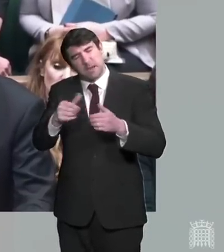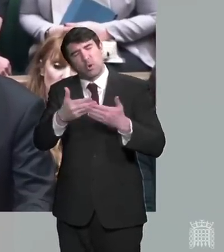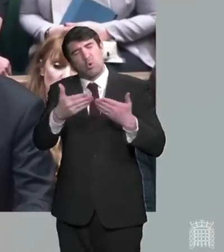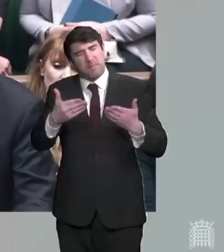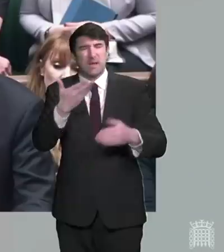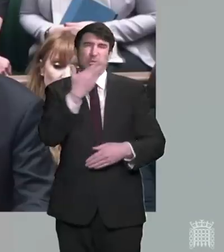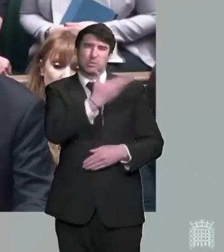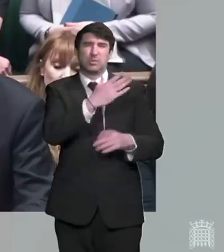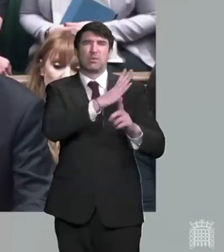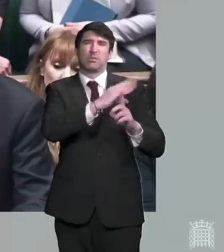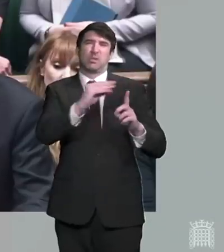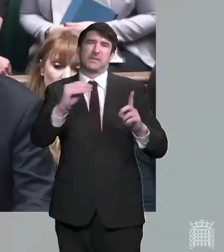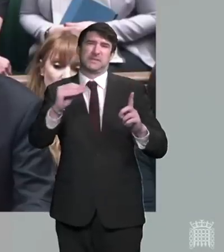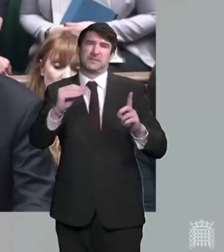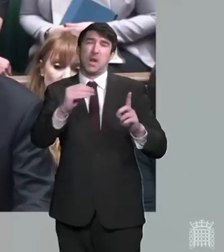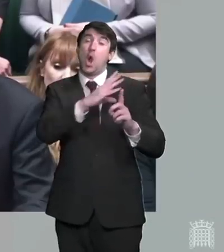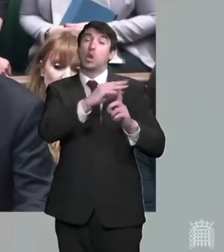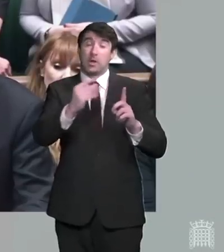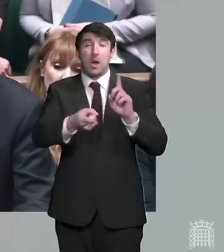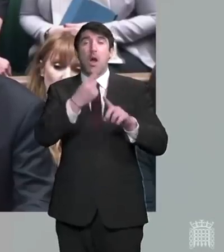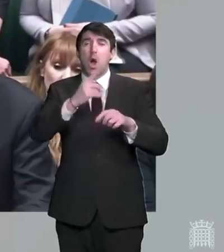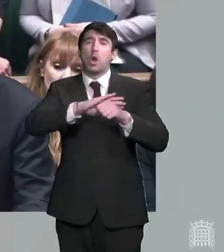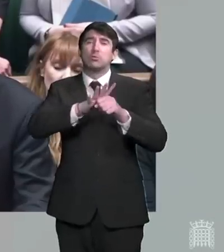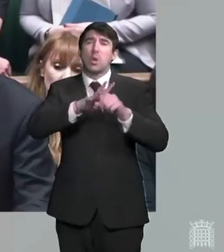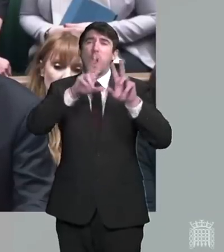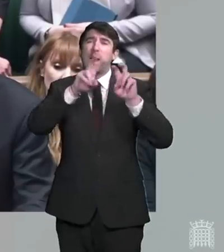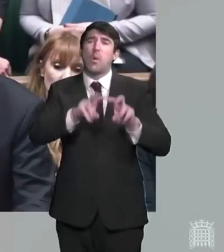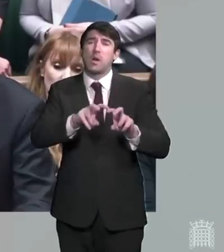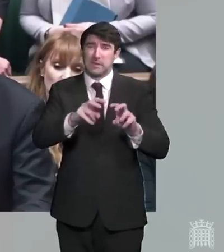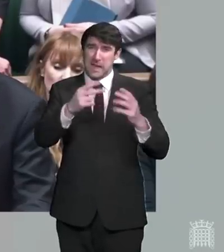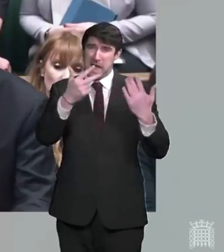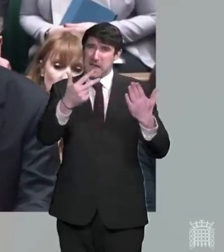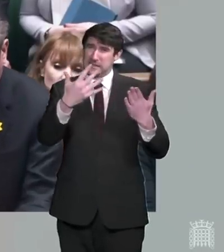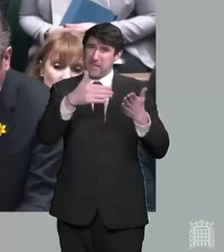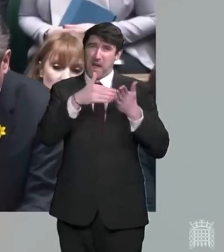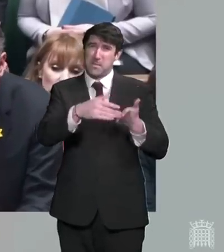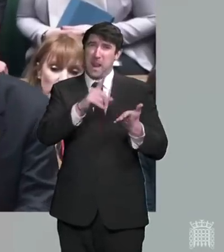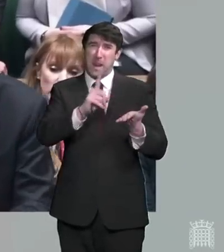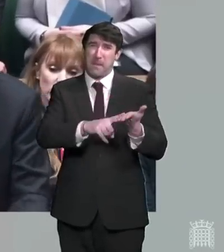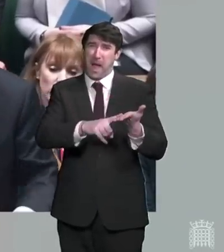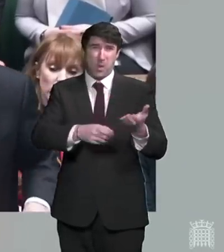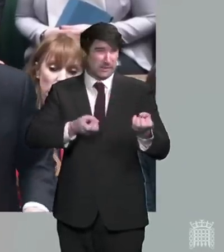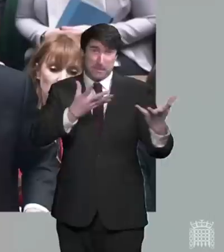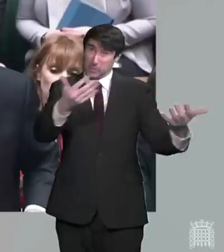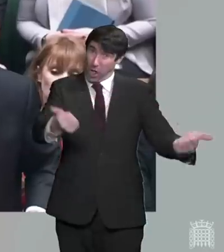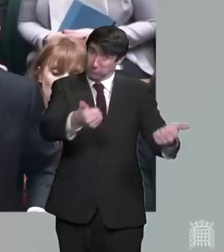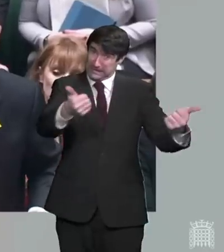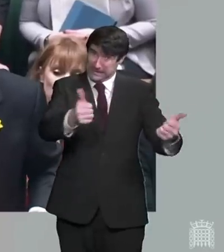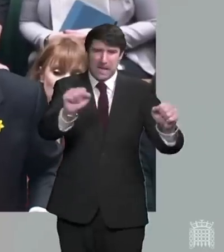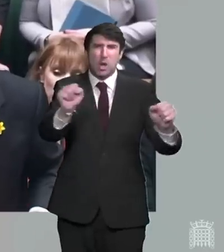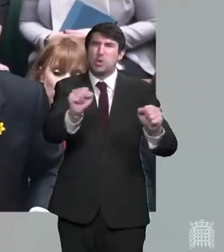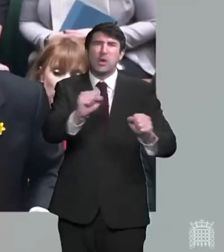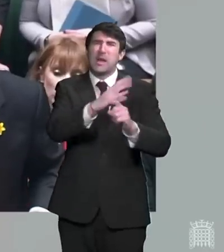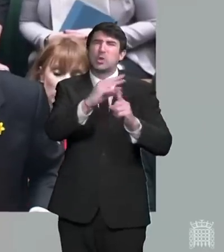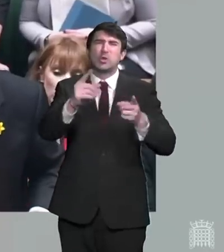has already cost the taxpayer £85 million and hasn't heard from a single government minister yet. So can the Prime